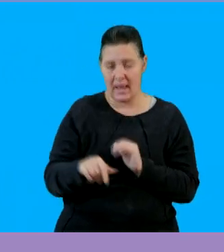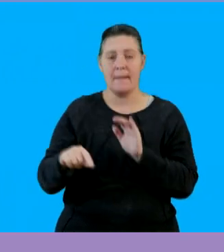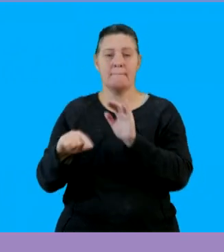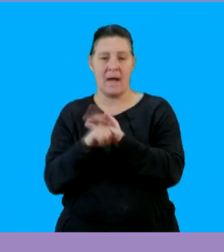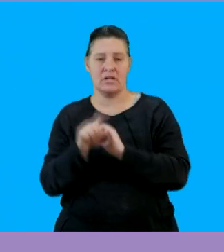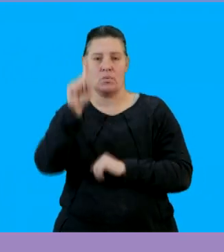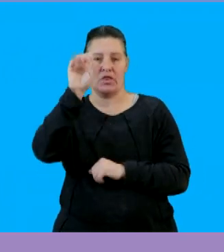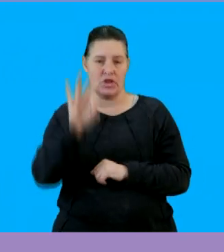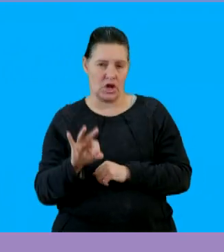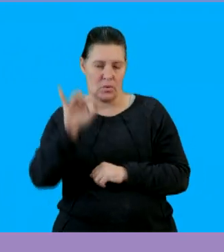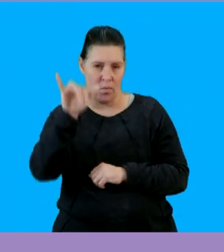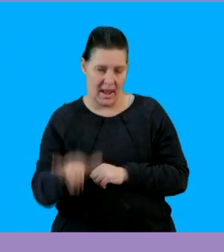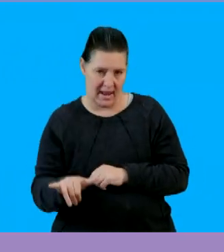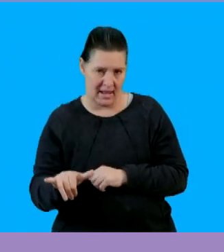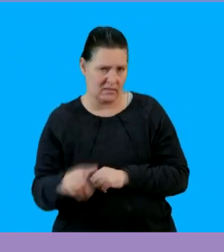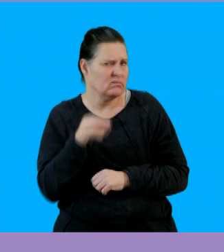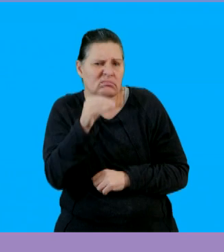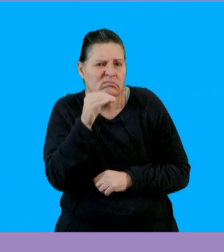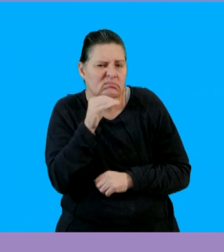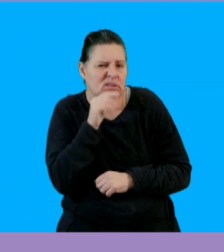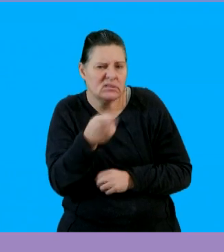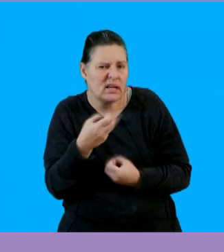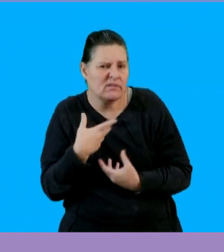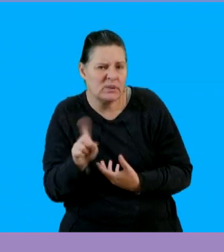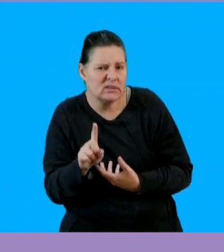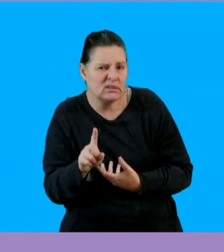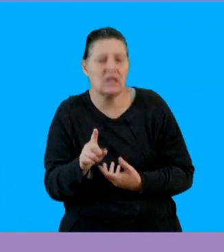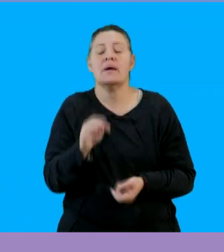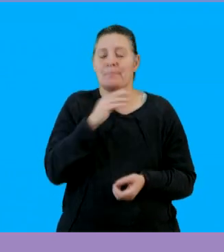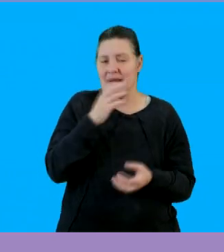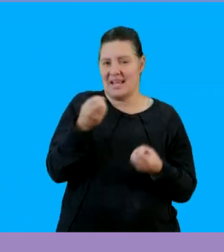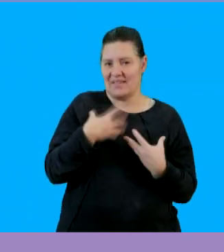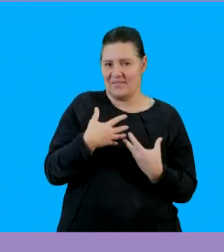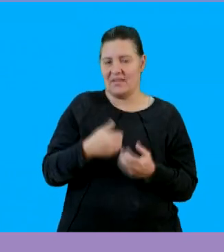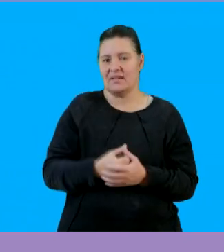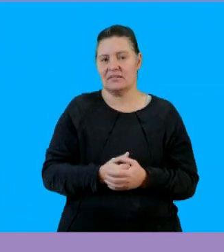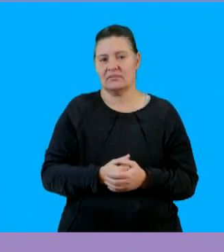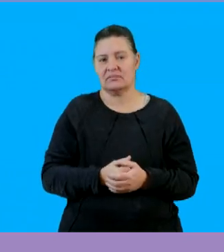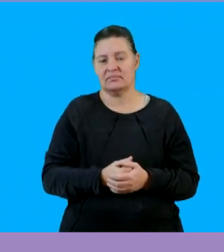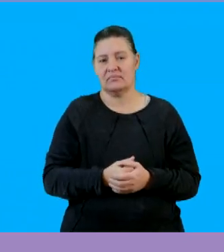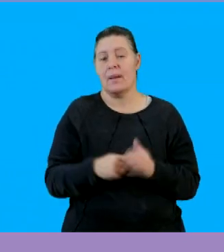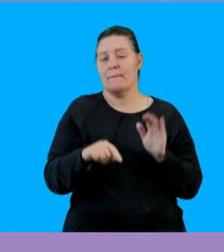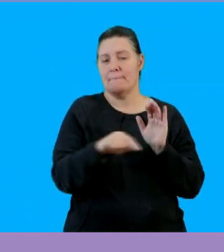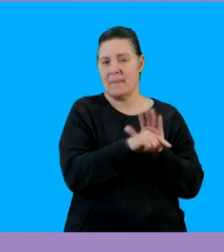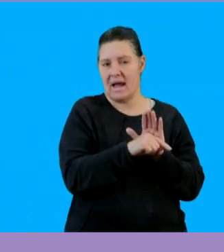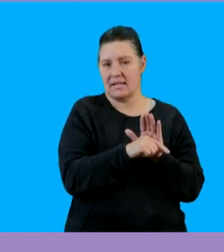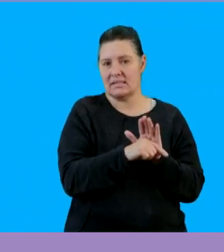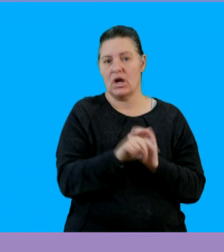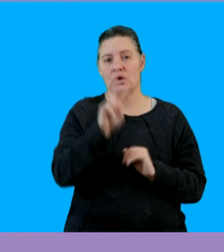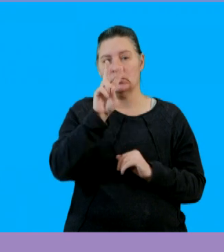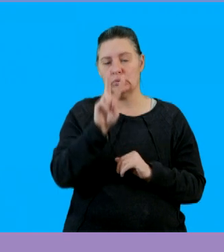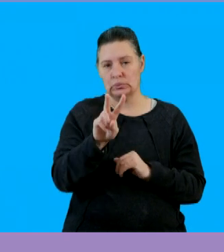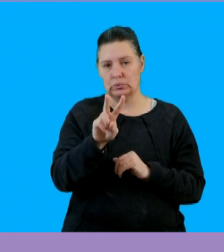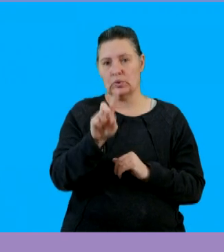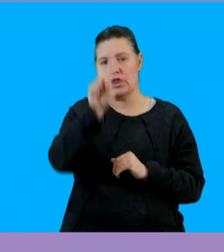1/3 y minus 1/3 y. What does that give us? That gives us a